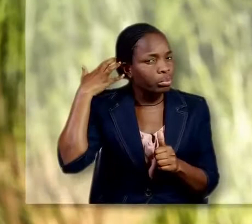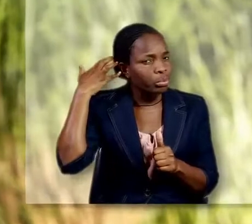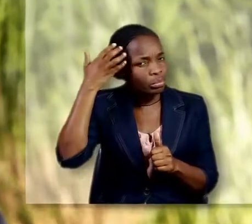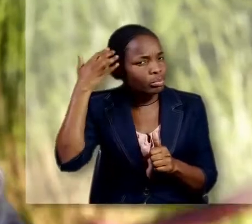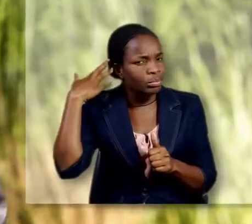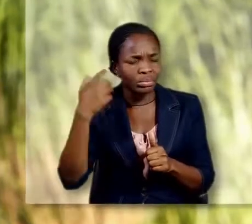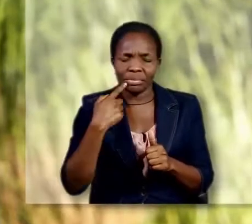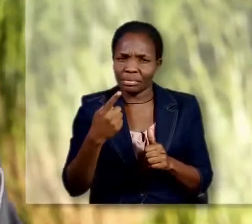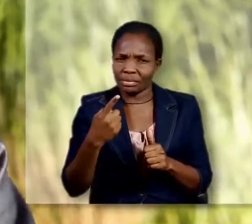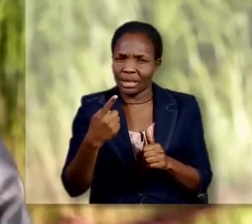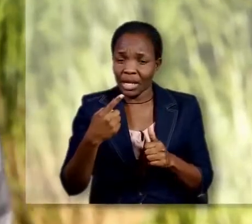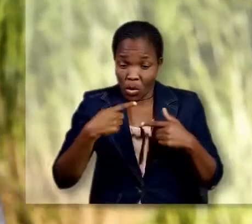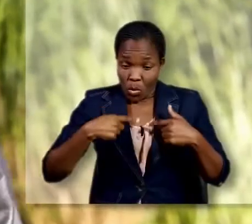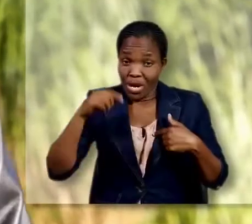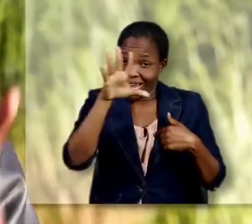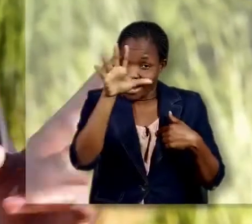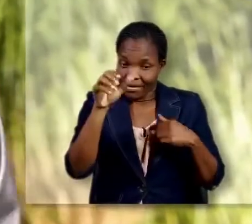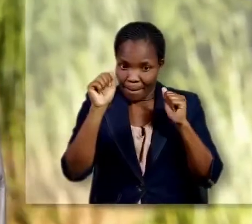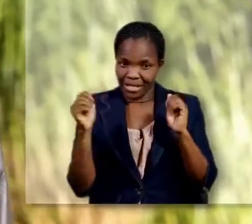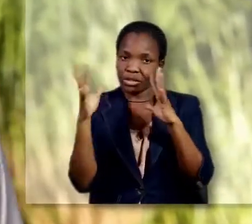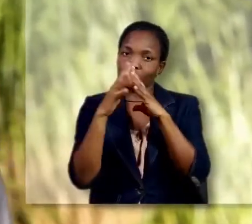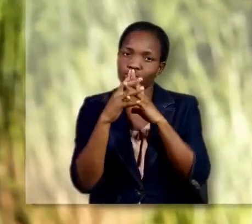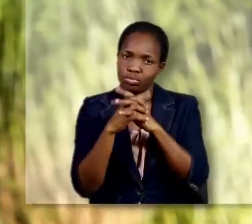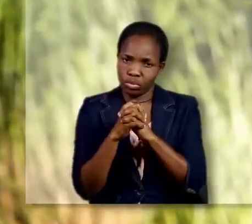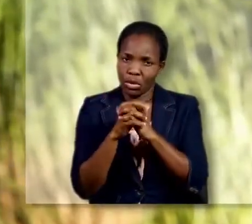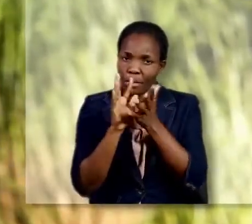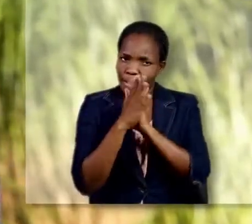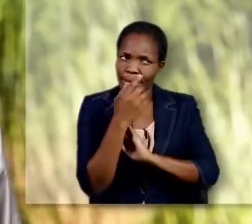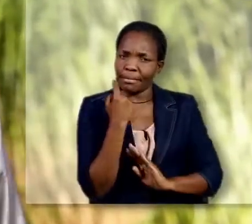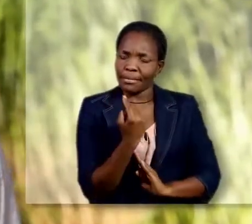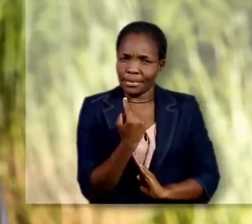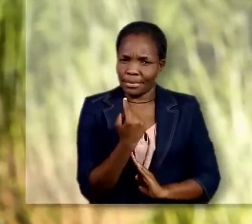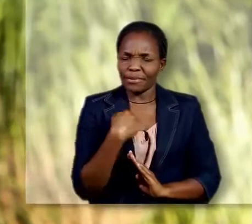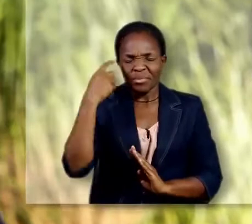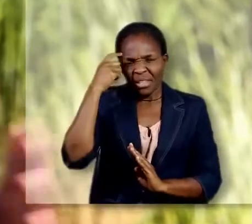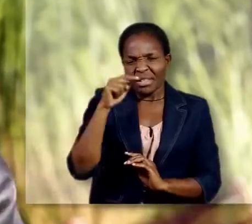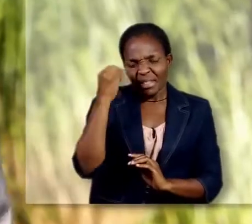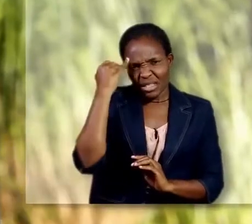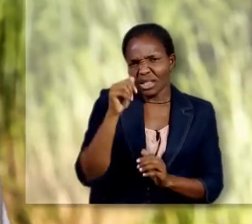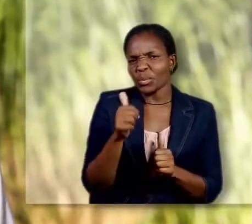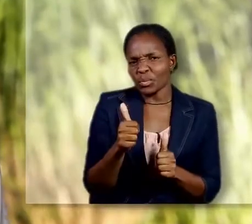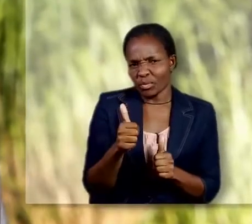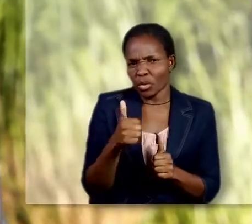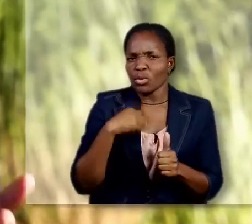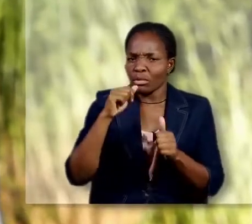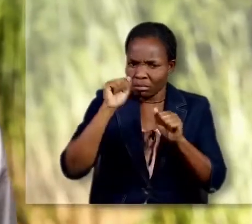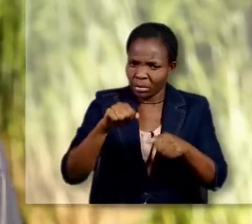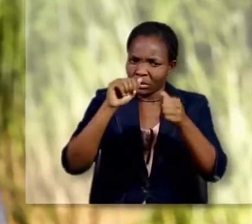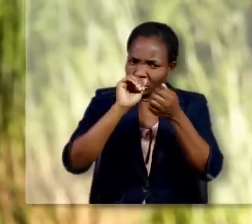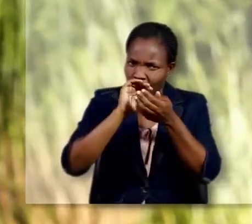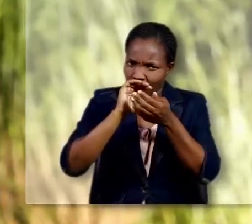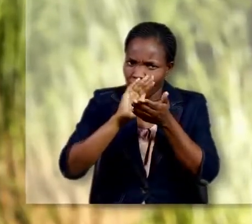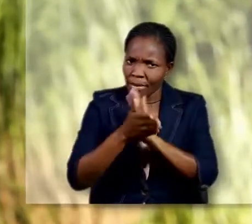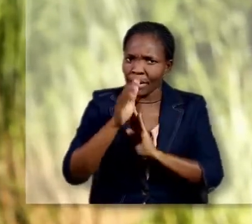we Africa, we must unite, we must become one. I think that would be a good idea. If we become one, we can become more